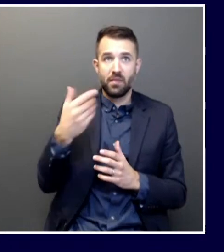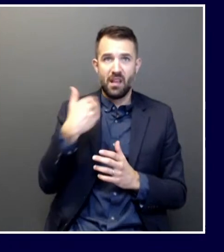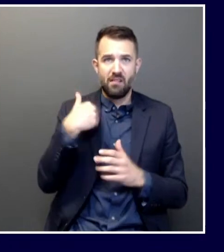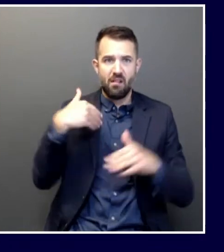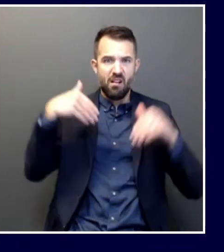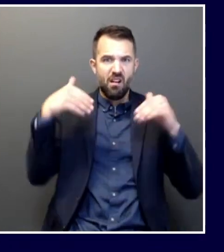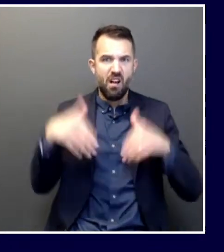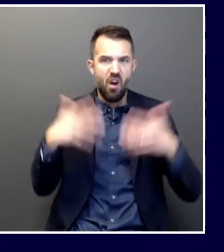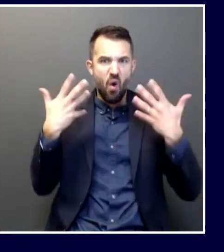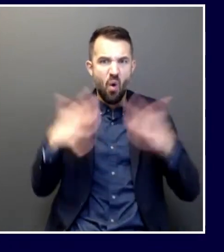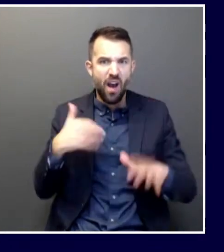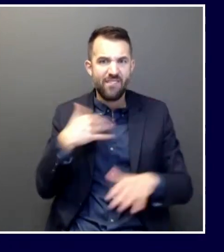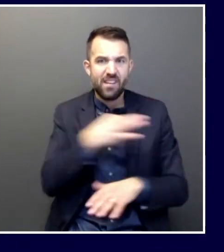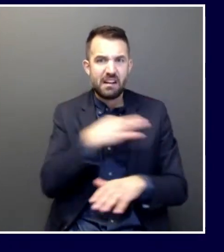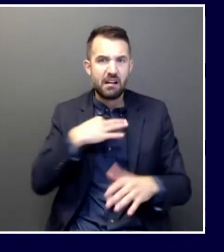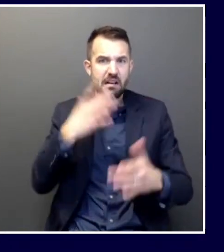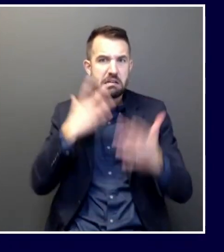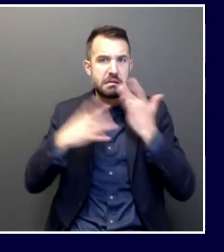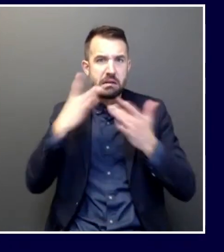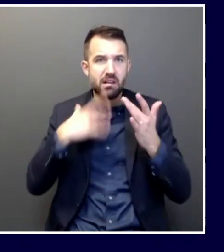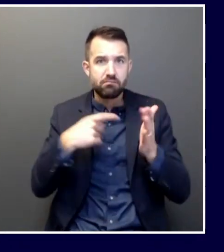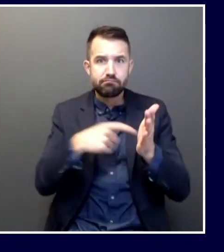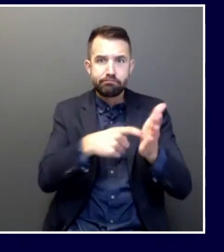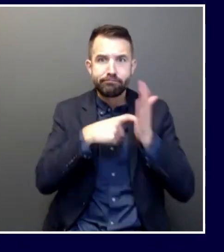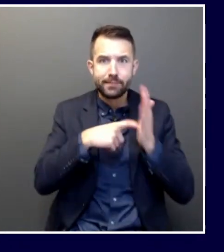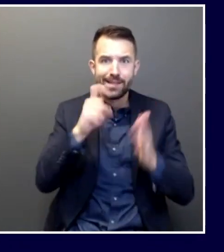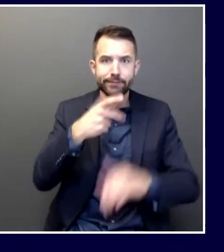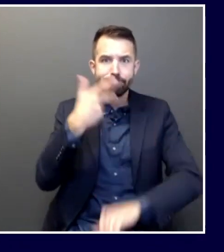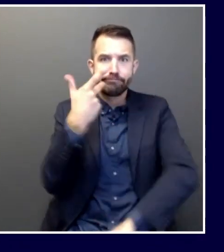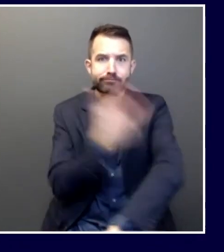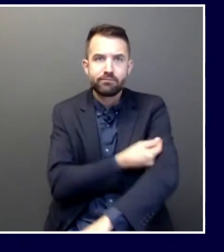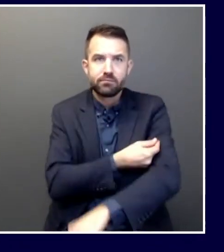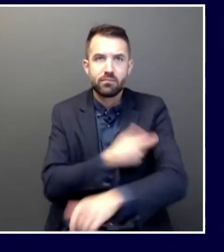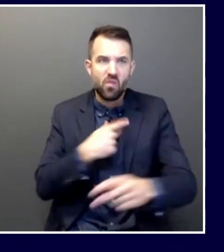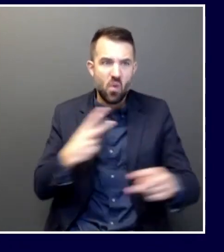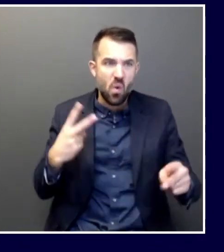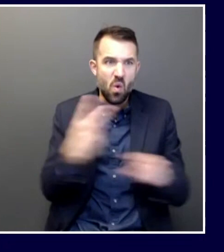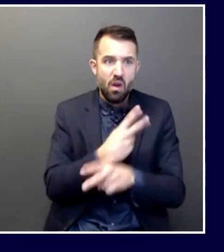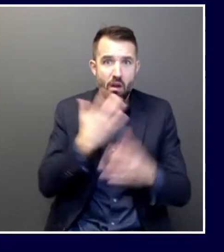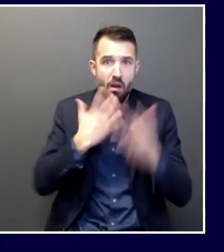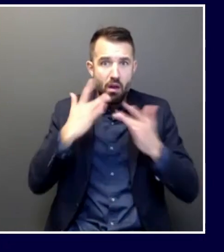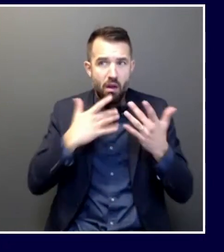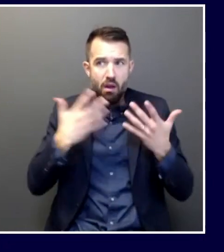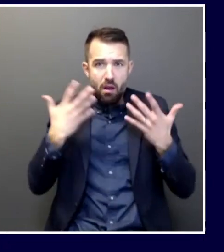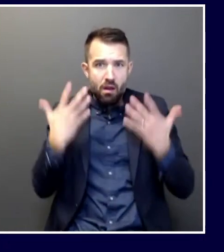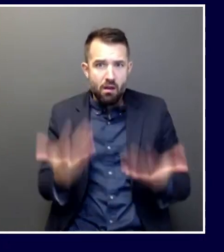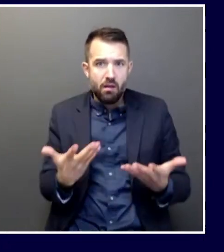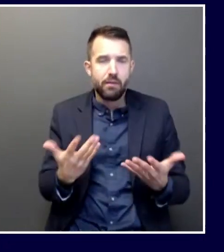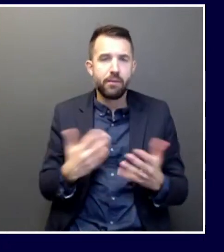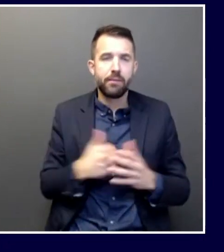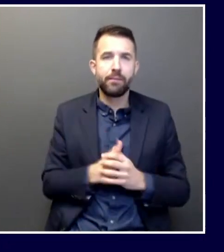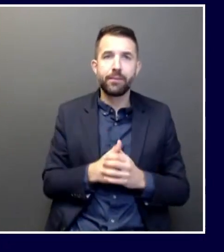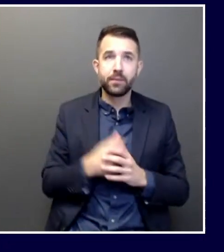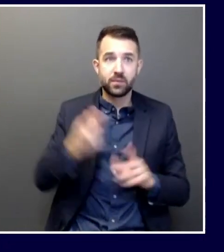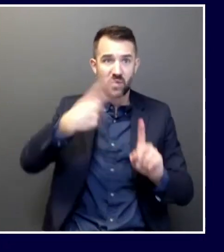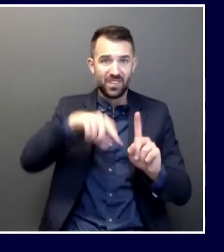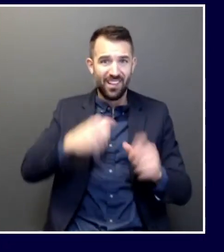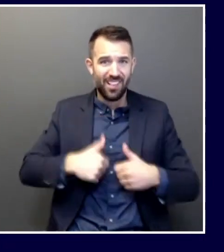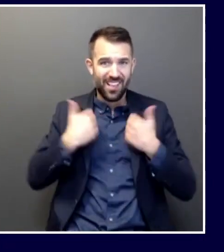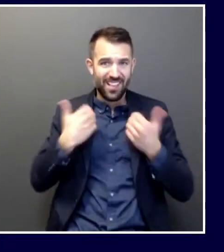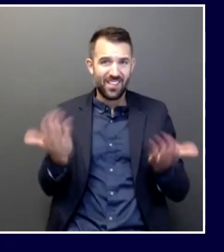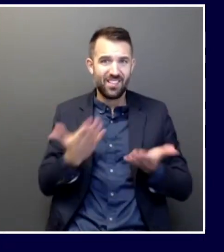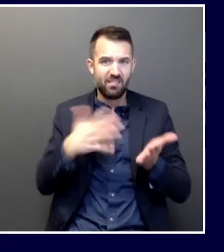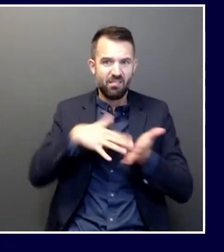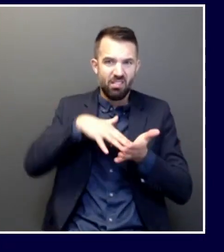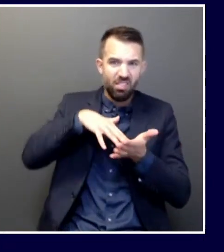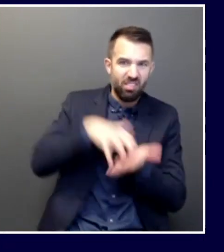The vaccine mandate is going to result in more. The real risk of vulnerable people losing their group home placements without any alternative.